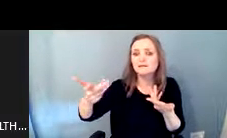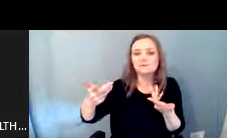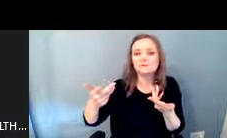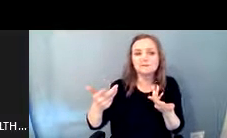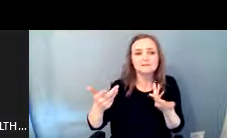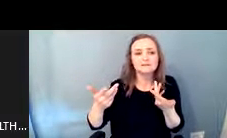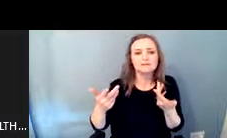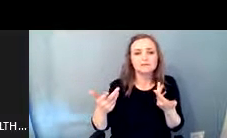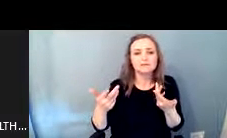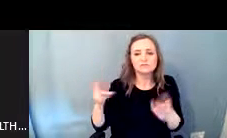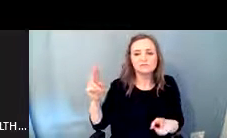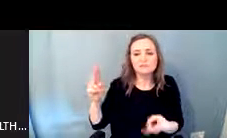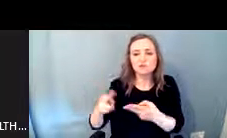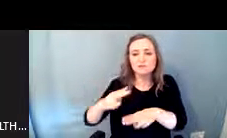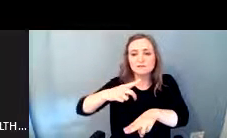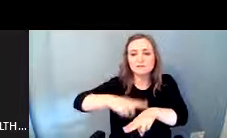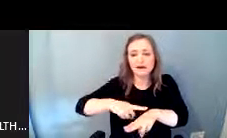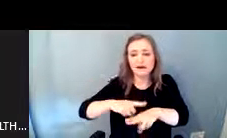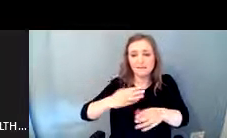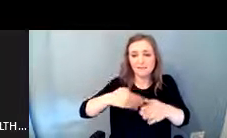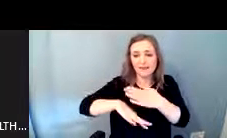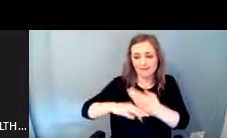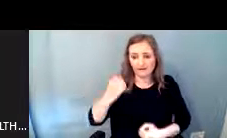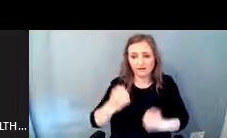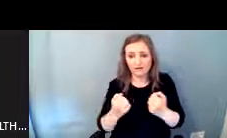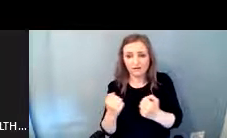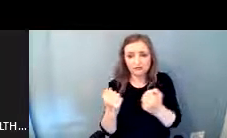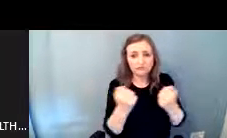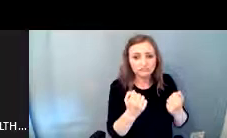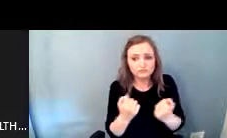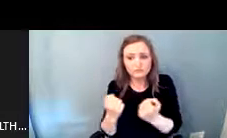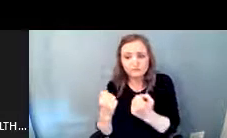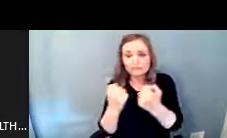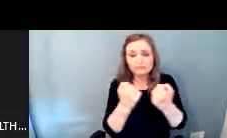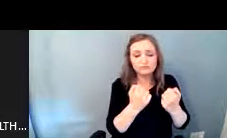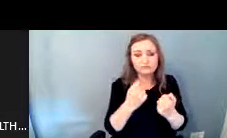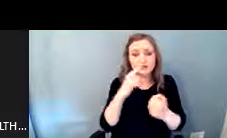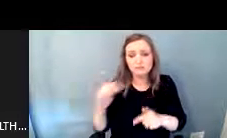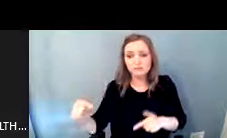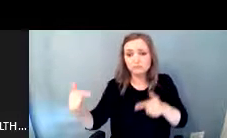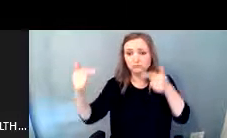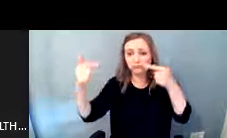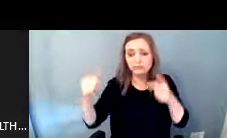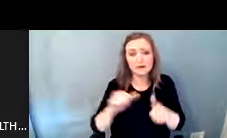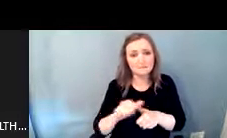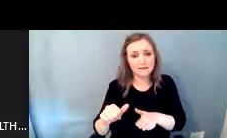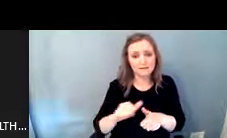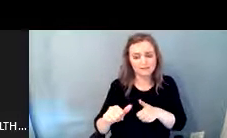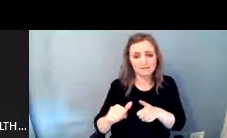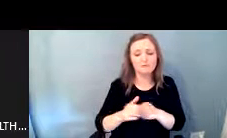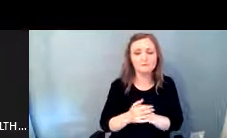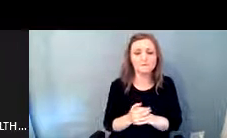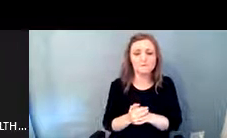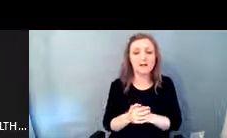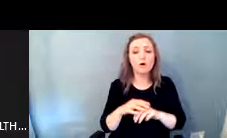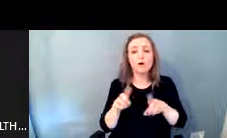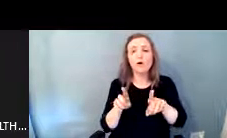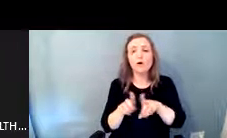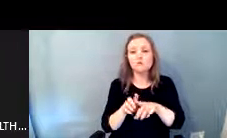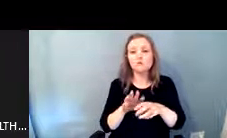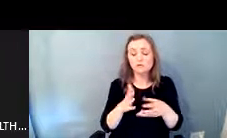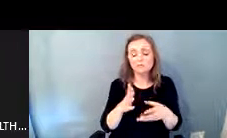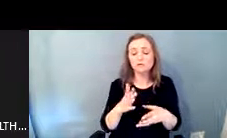cars and go and find these people. And the engagement with our clinical teams has been great, because if we want to have meetings to